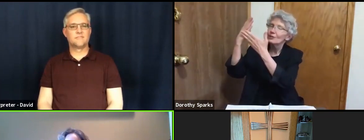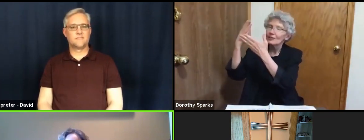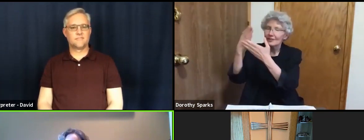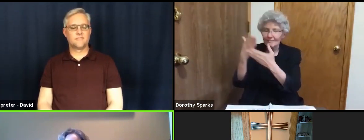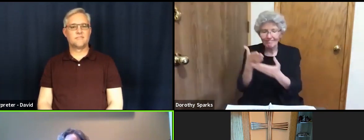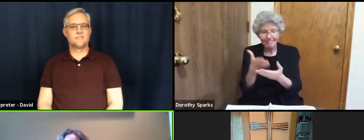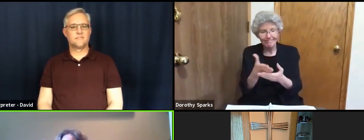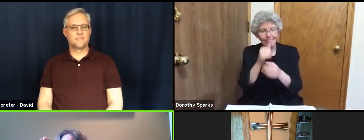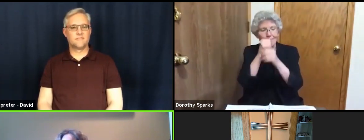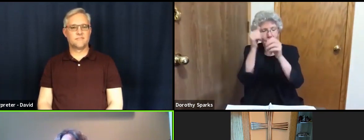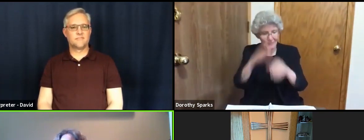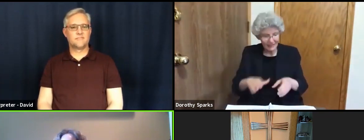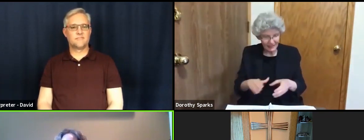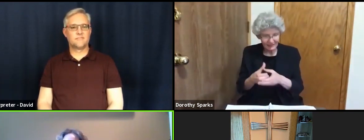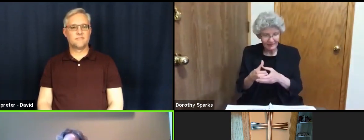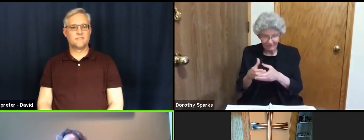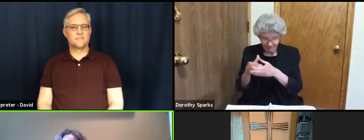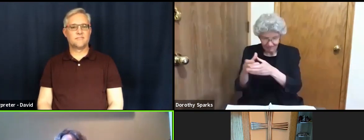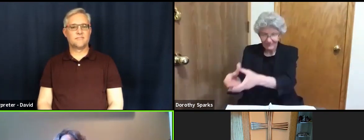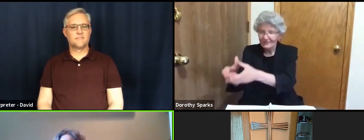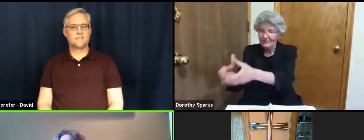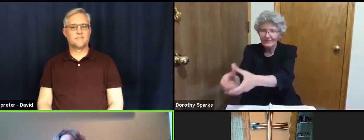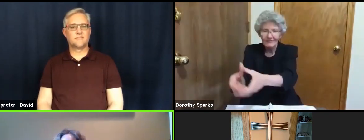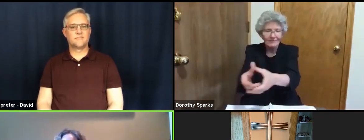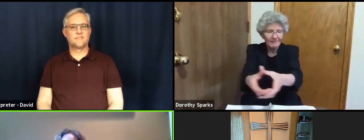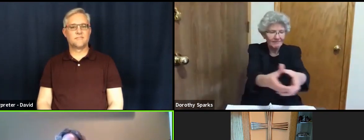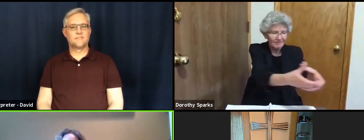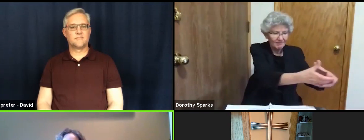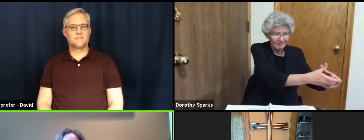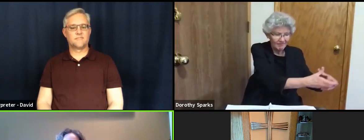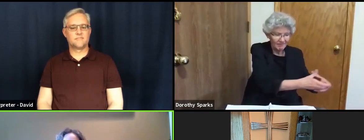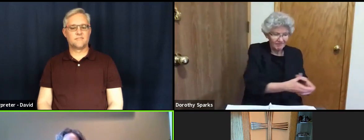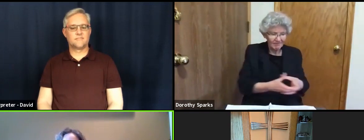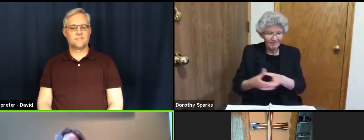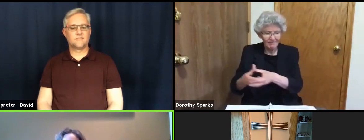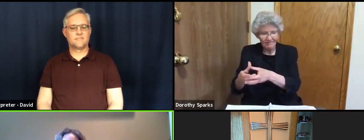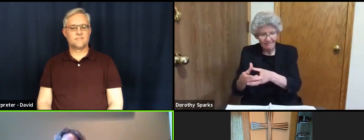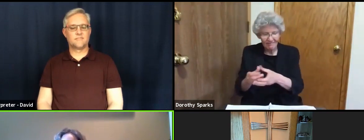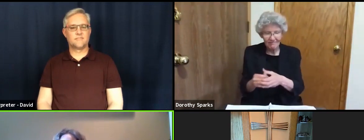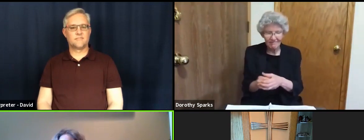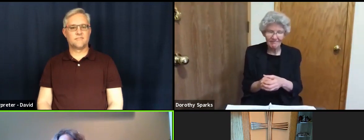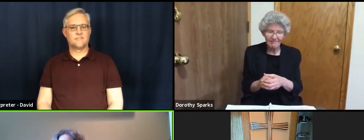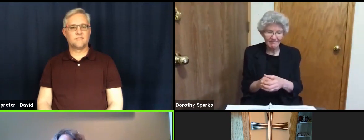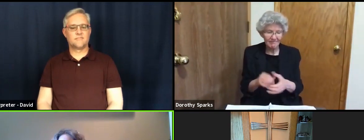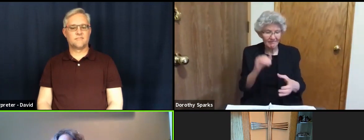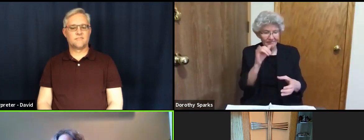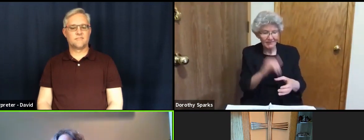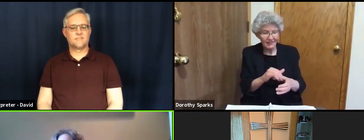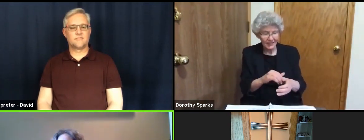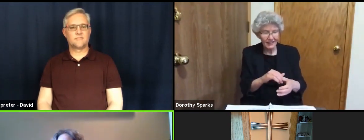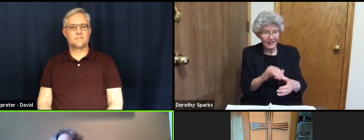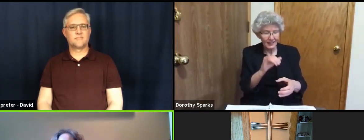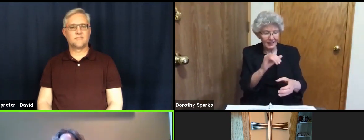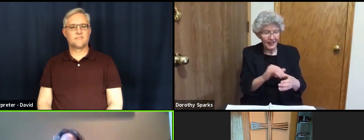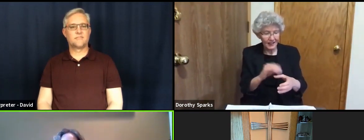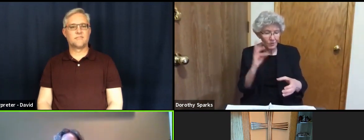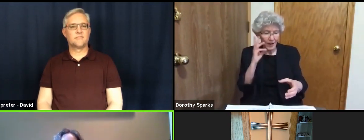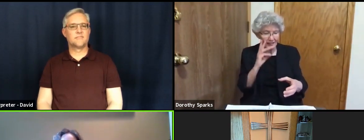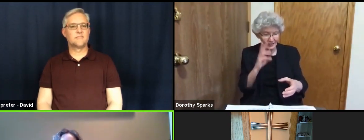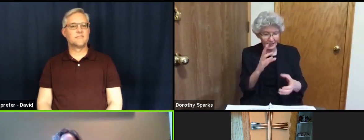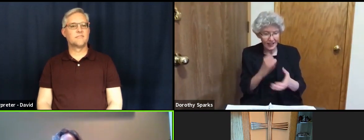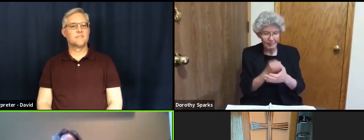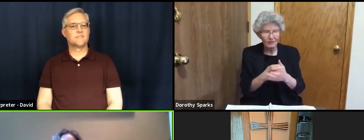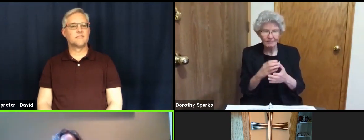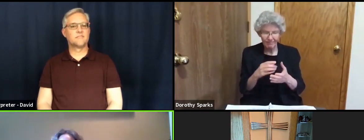thanked God, blessed it, and gave it for all to drink, saying, "This